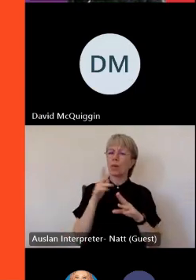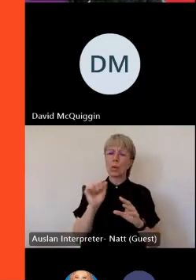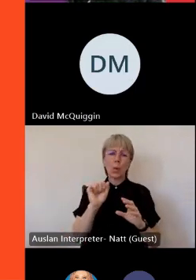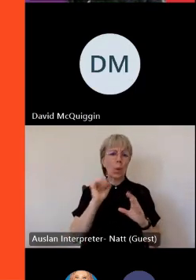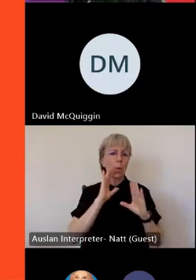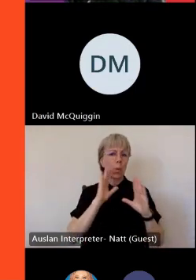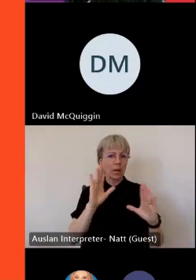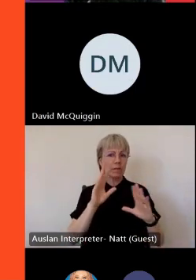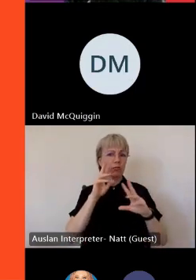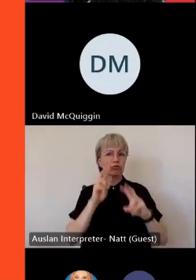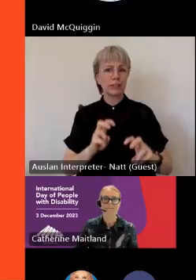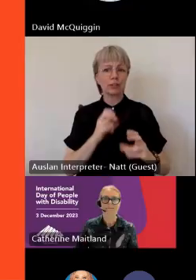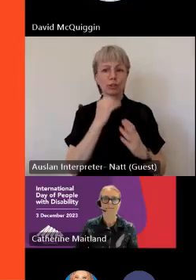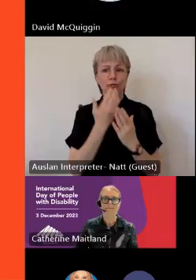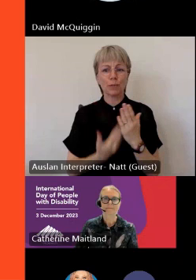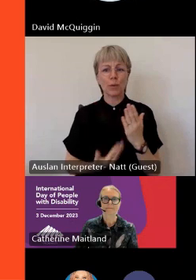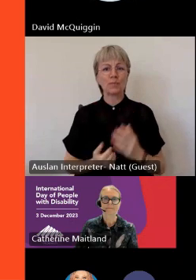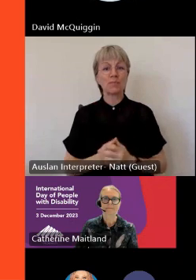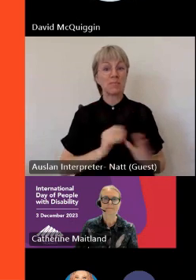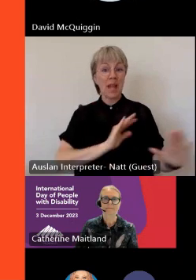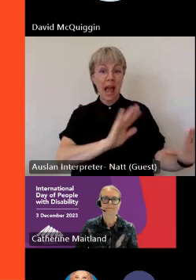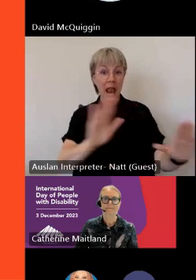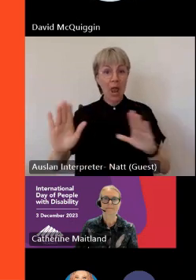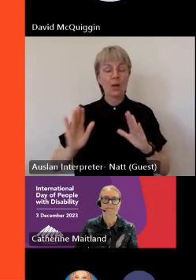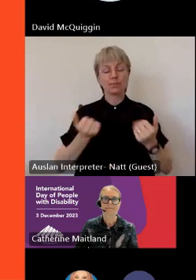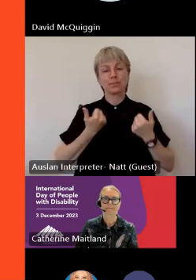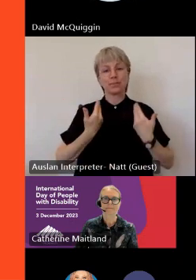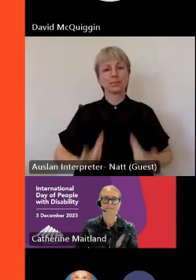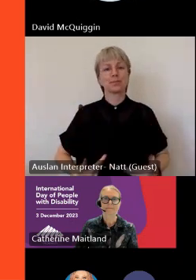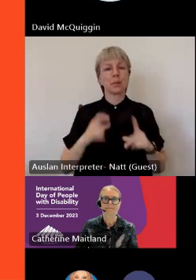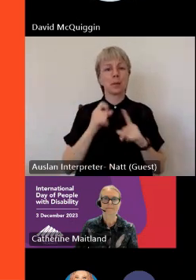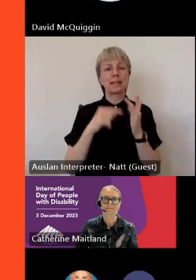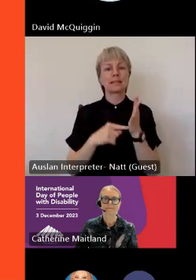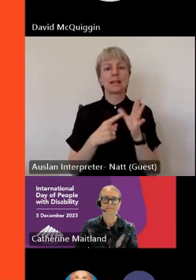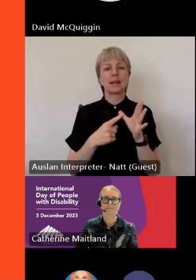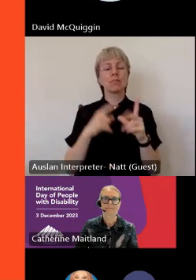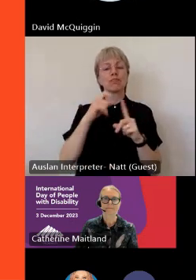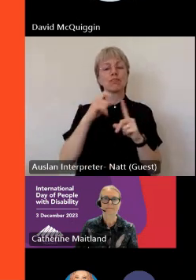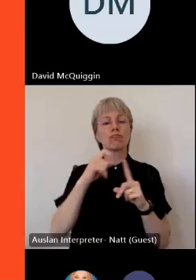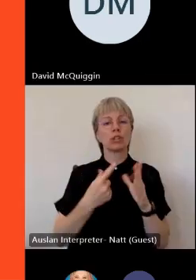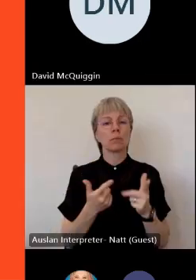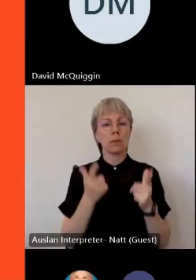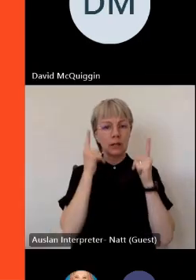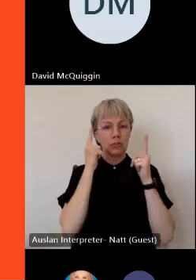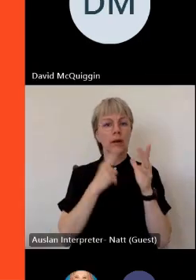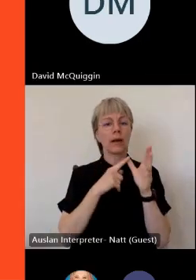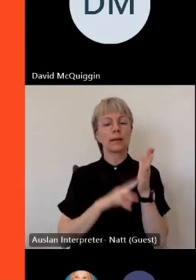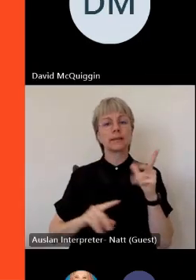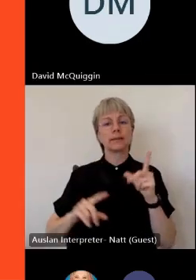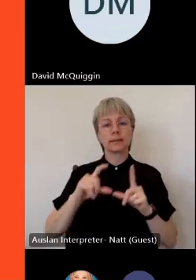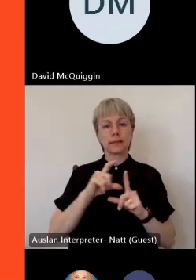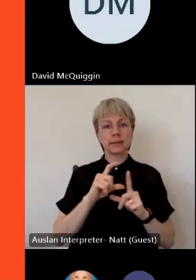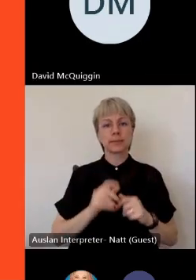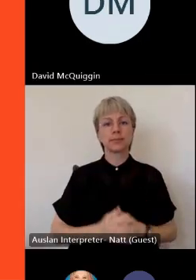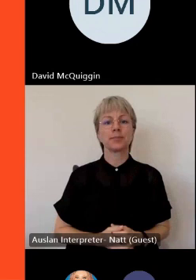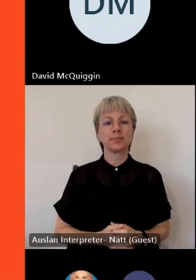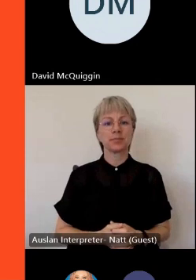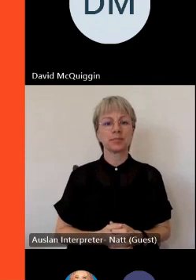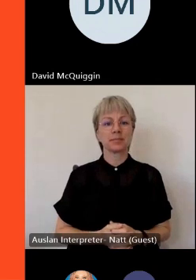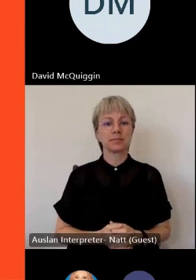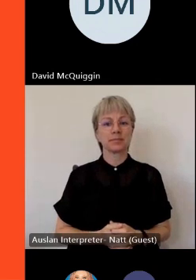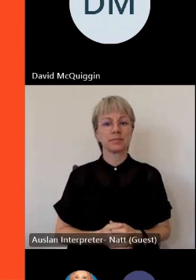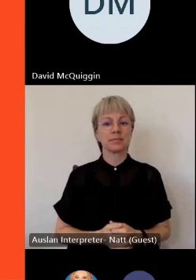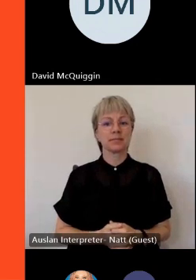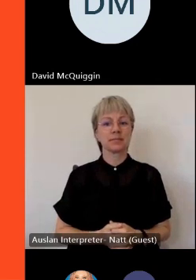report. Hello, everybody. I'm Peter Magic. I'm the project manager at the Australian Network on Disability, and I'm greeting you